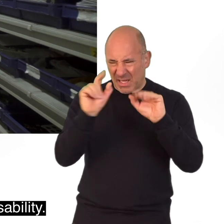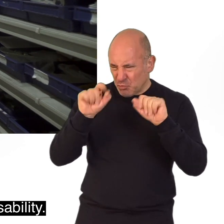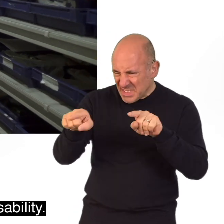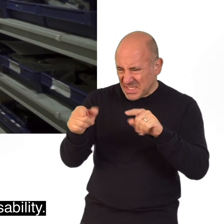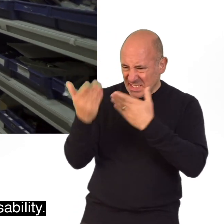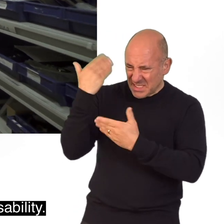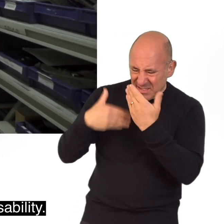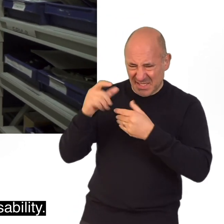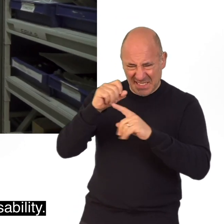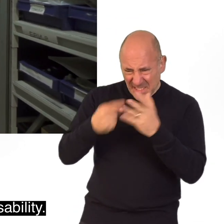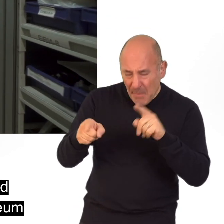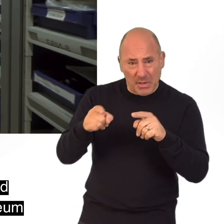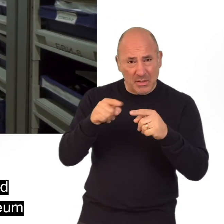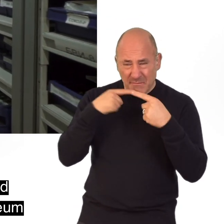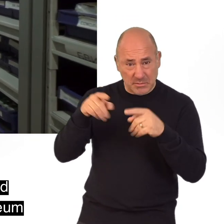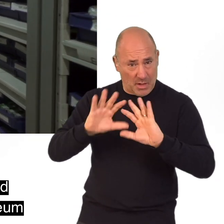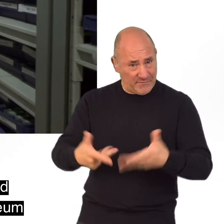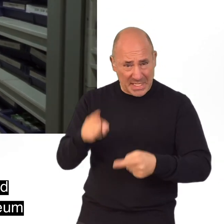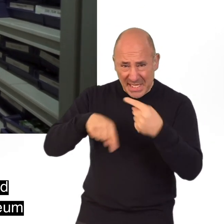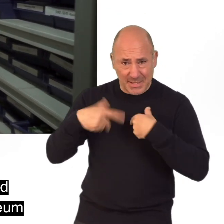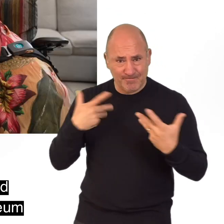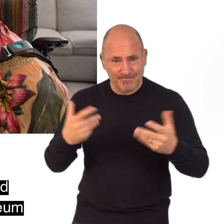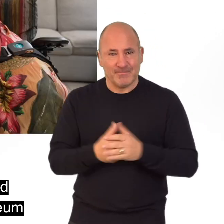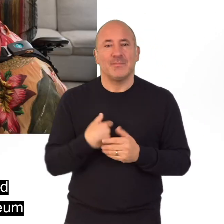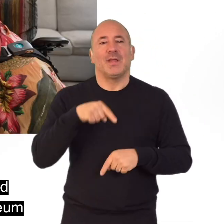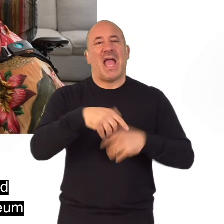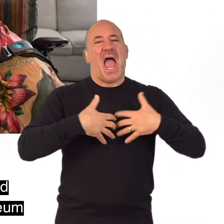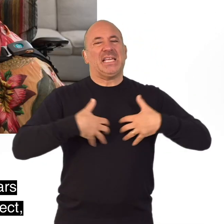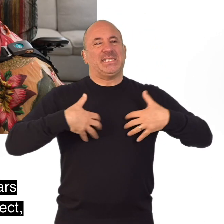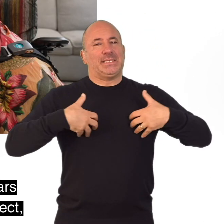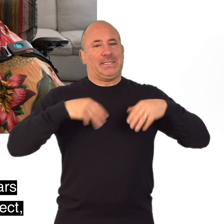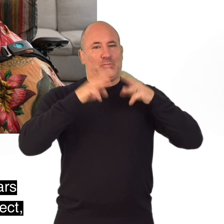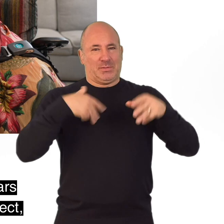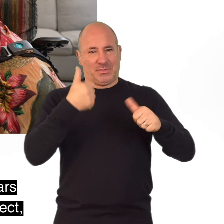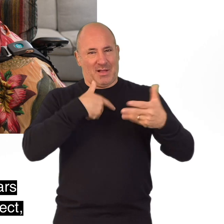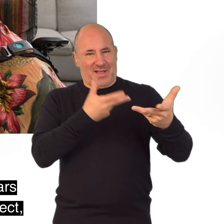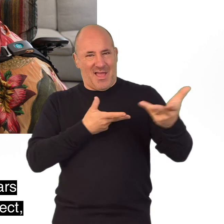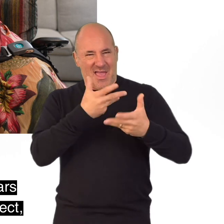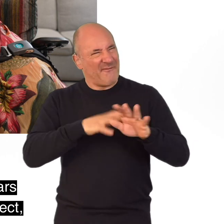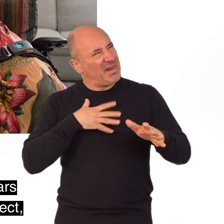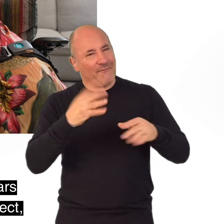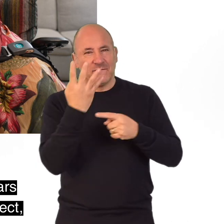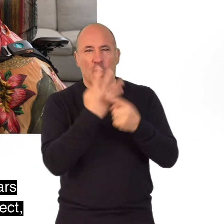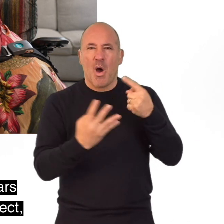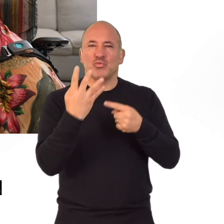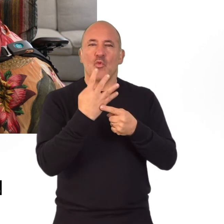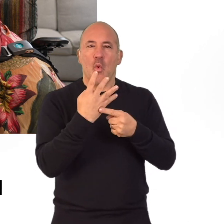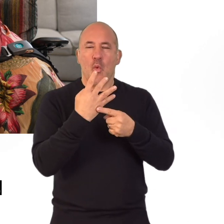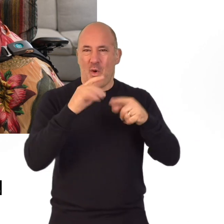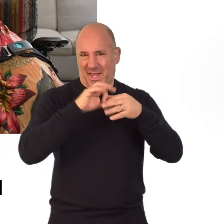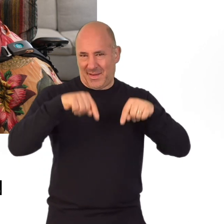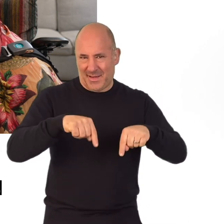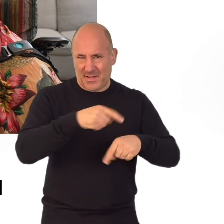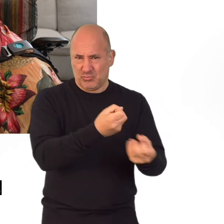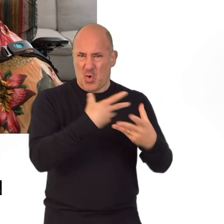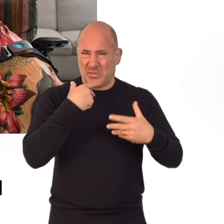them to disability. So when I first started talking to Hastings Museum, probably about 4 years ago now about this project, they said to me,